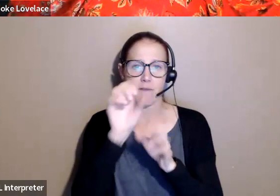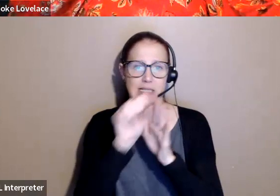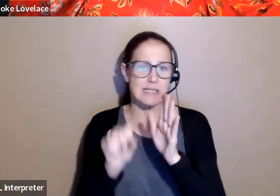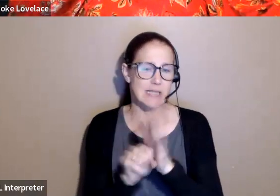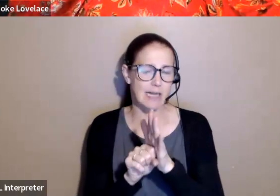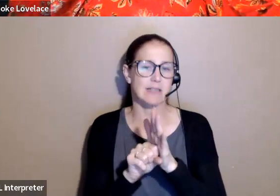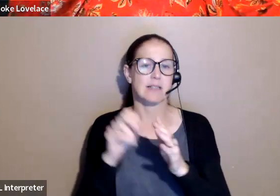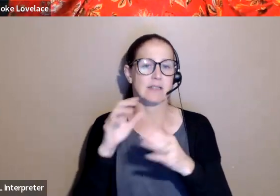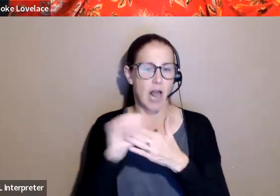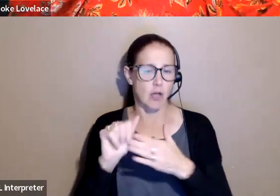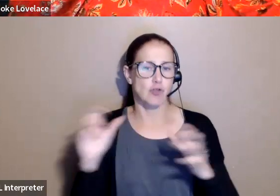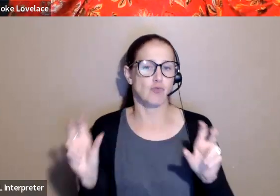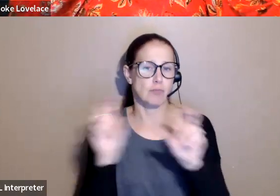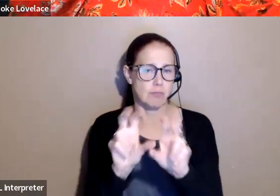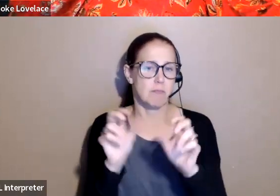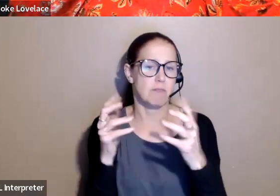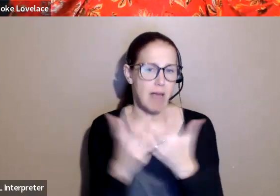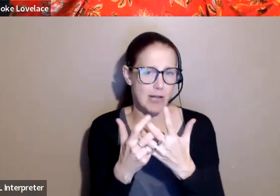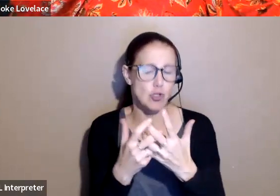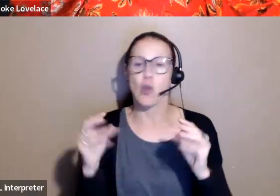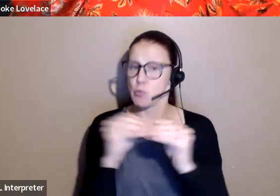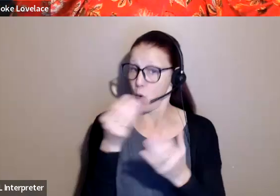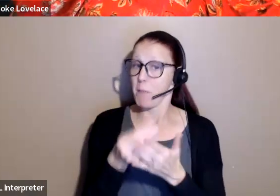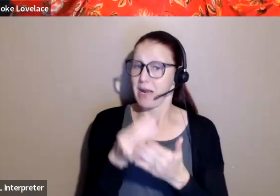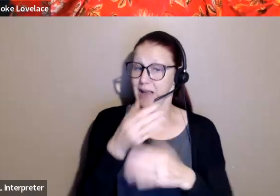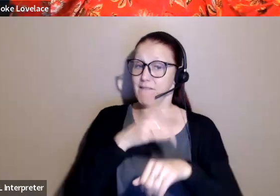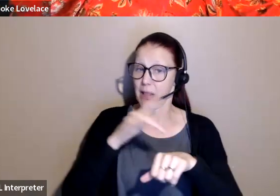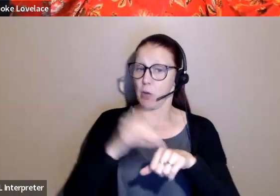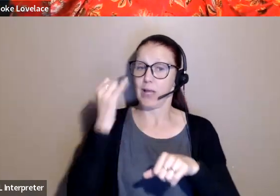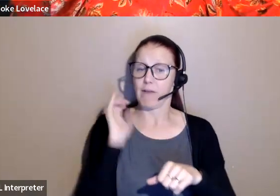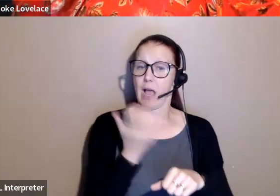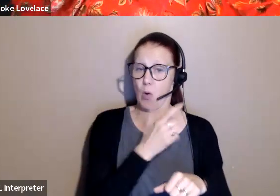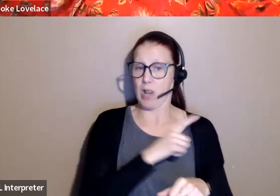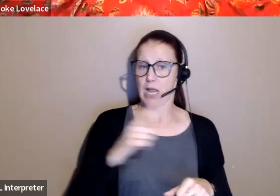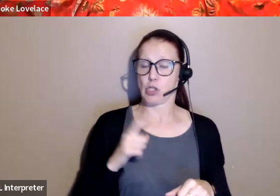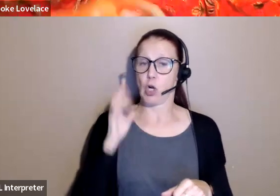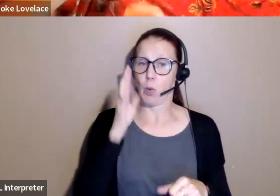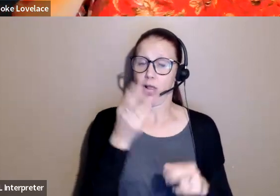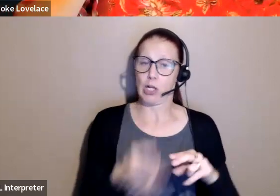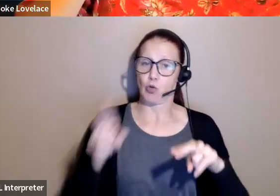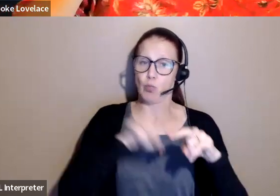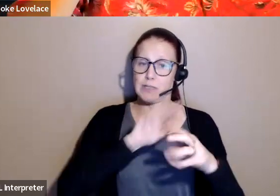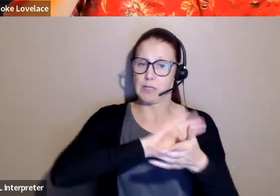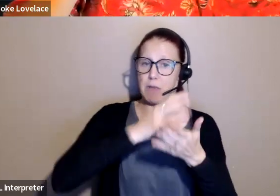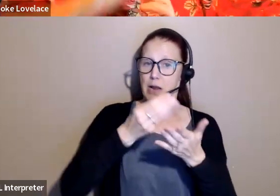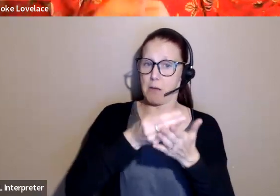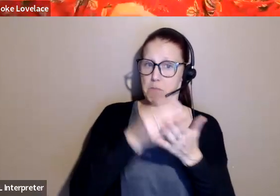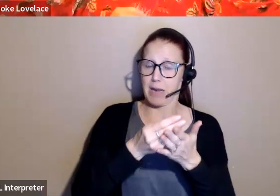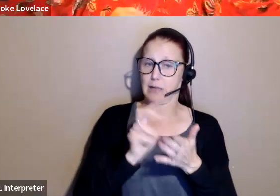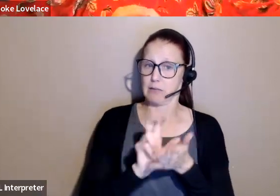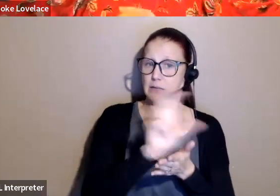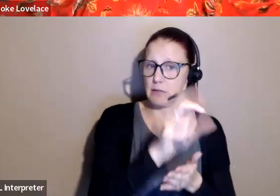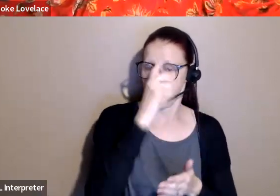there's more money available if we would, if our legislature would increase the amount of money going to voc